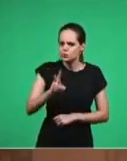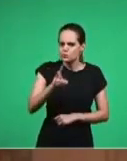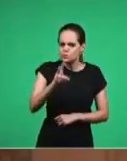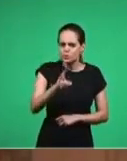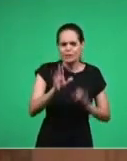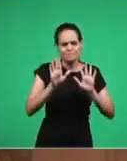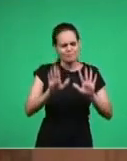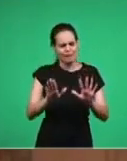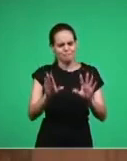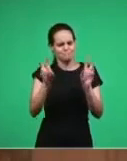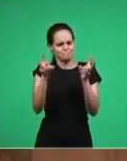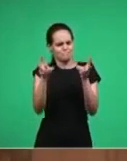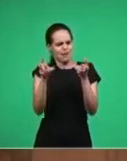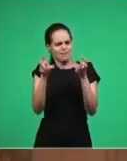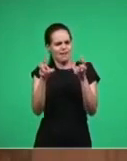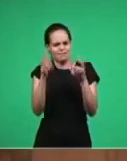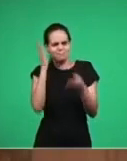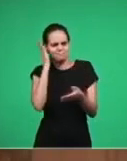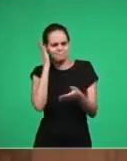souls.